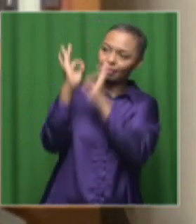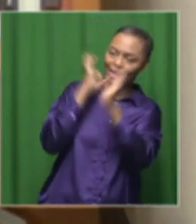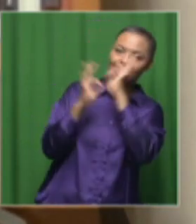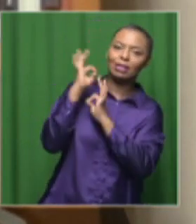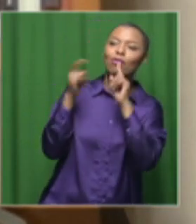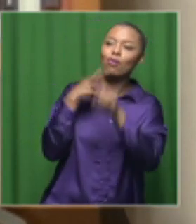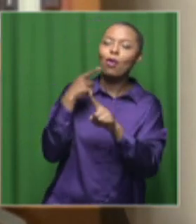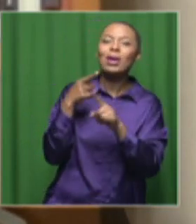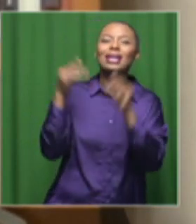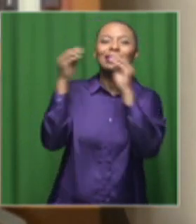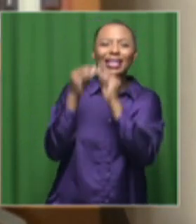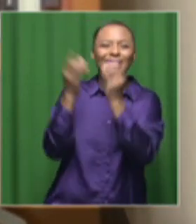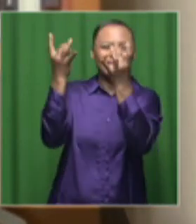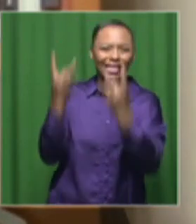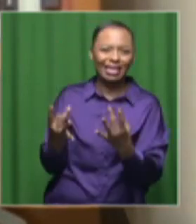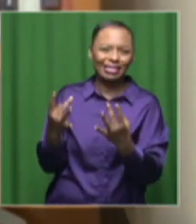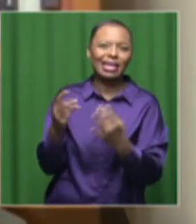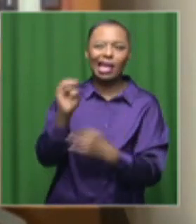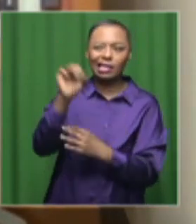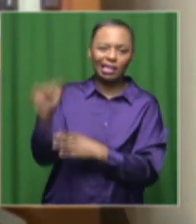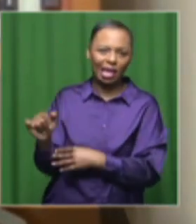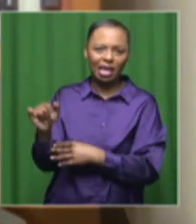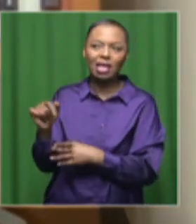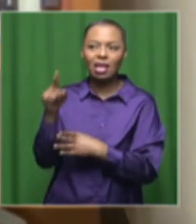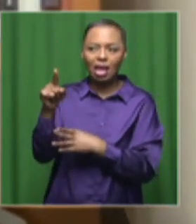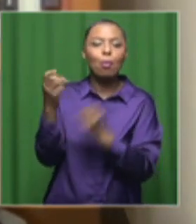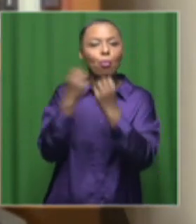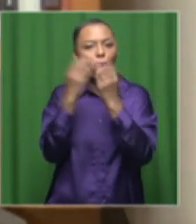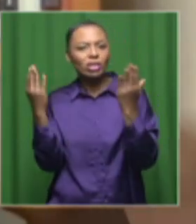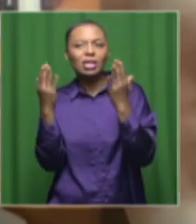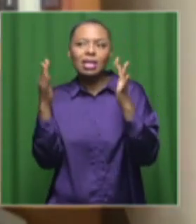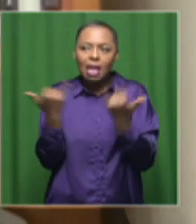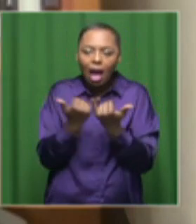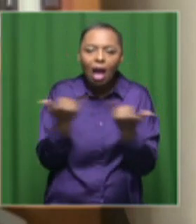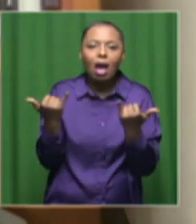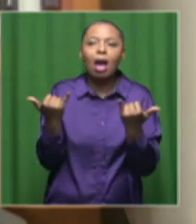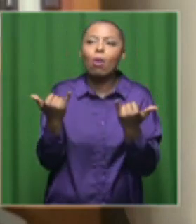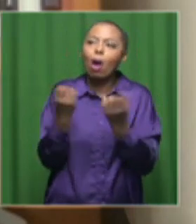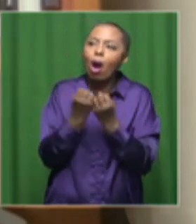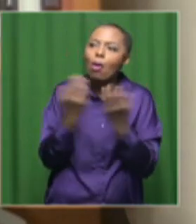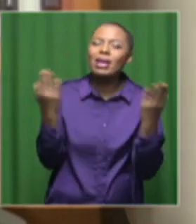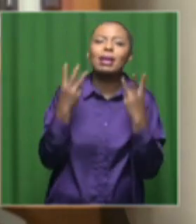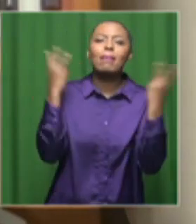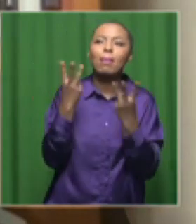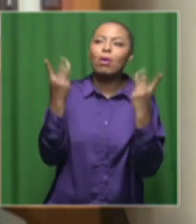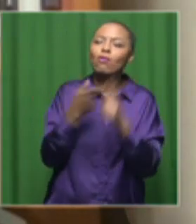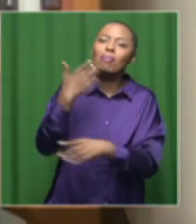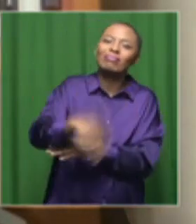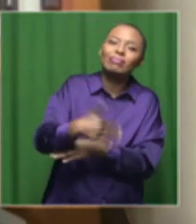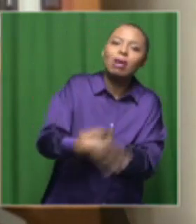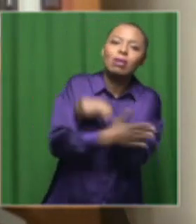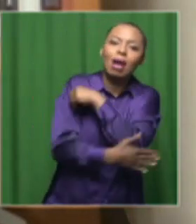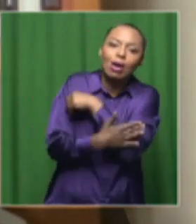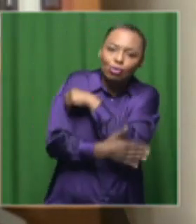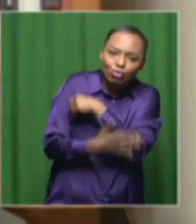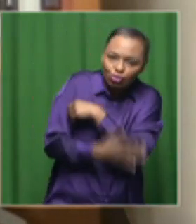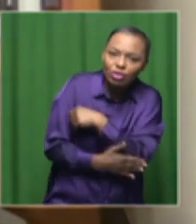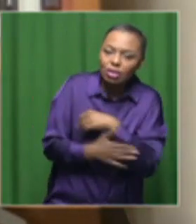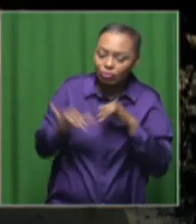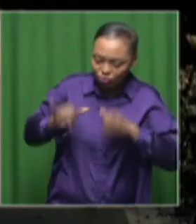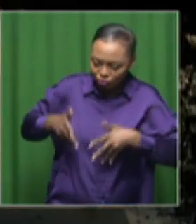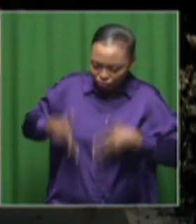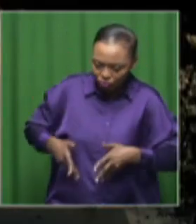SA about the actual number of international migrants. There might be a valid reason for this, Sakina, but I don't know what it is,